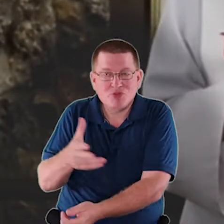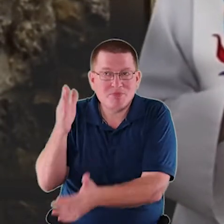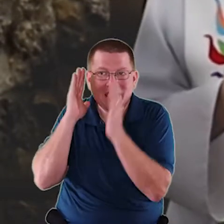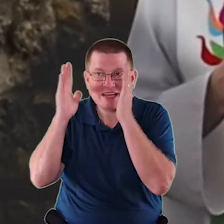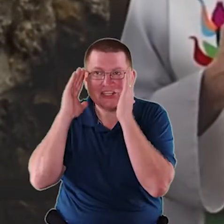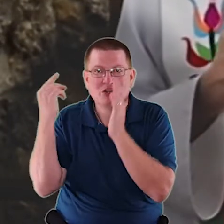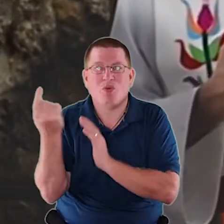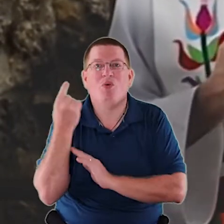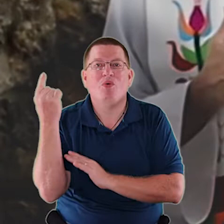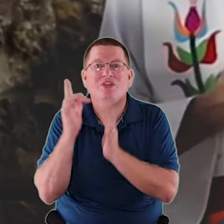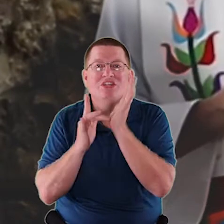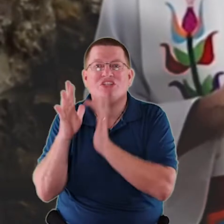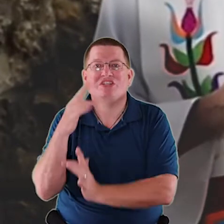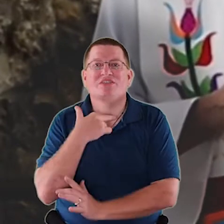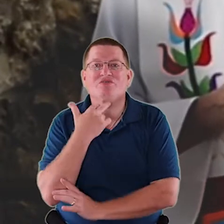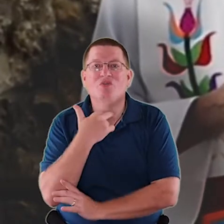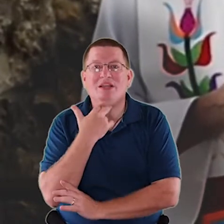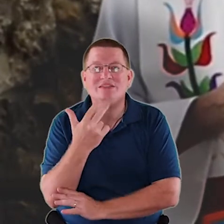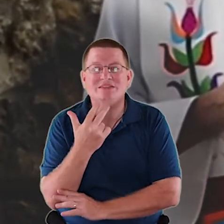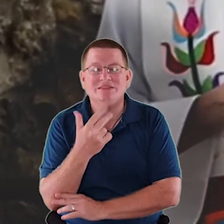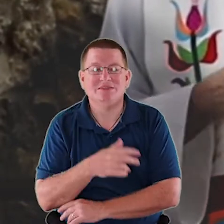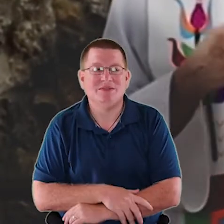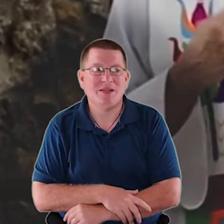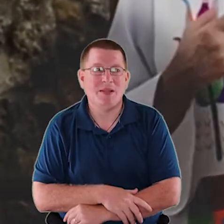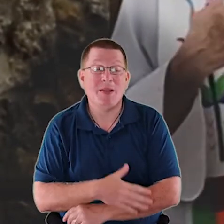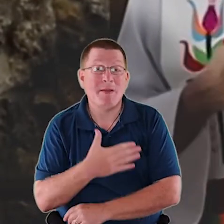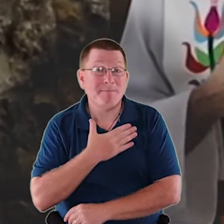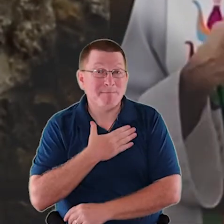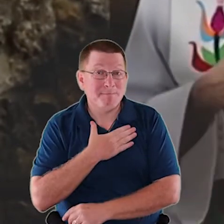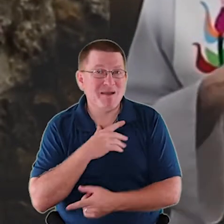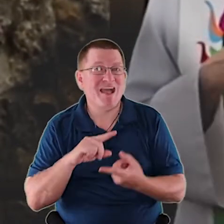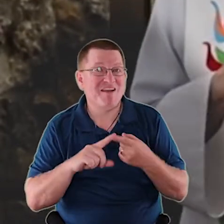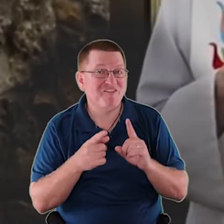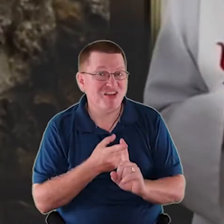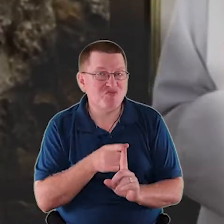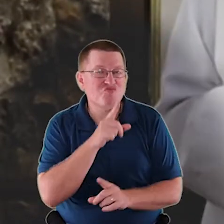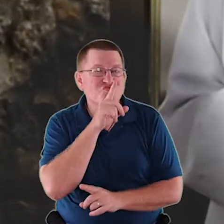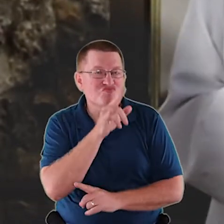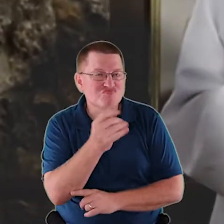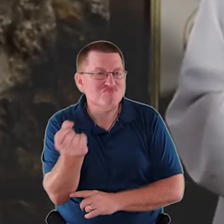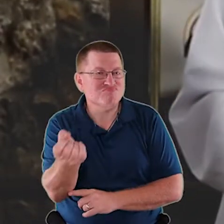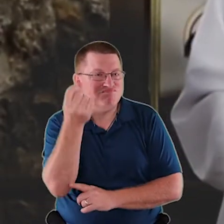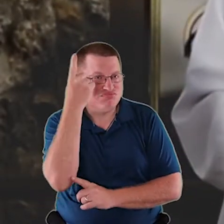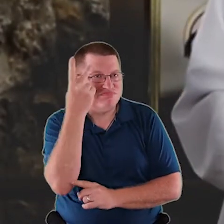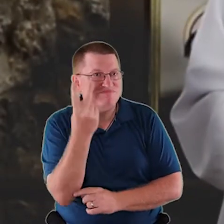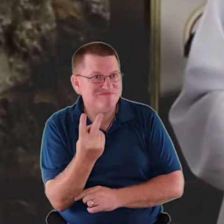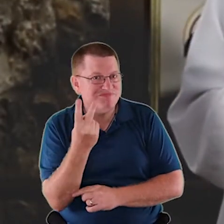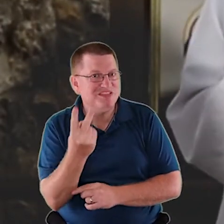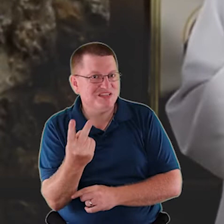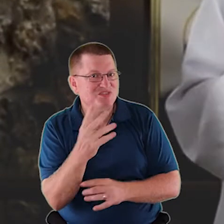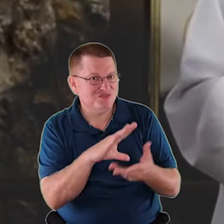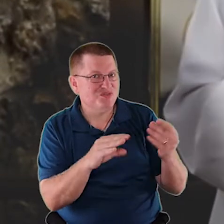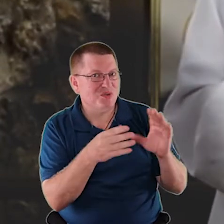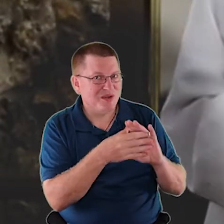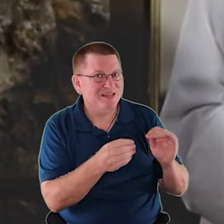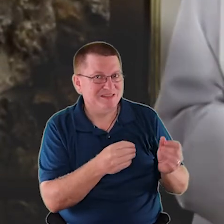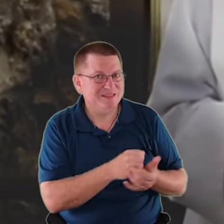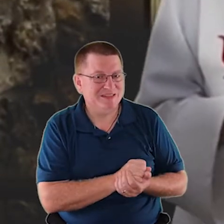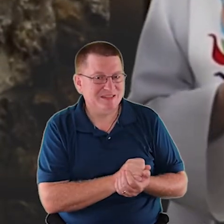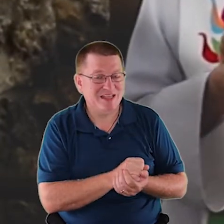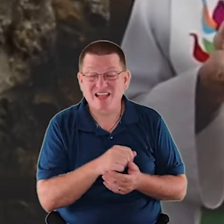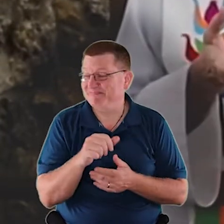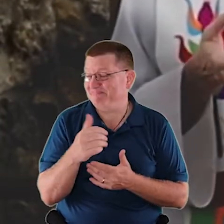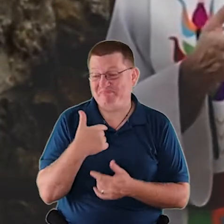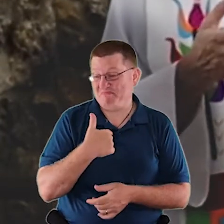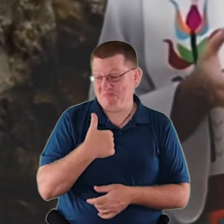listen only to Jesus' voice. My friend really understands these images. Other than this one